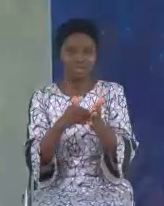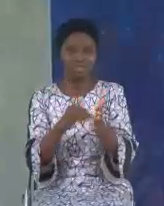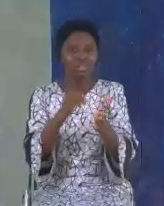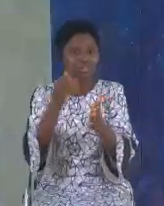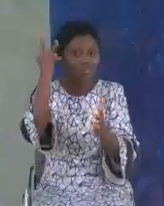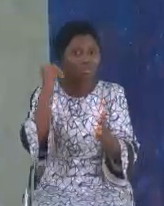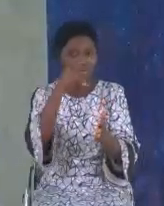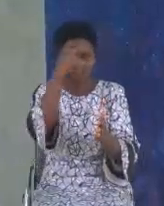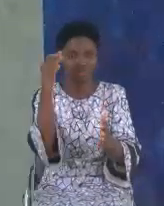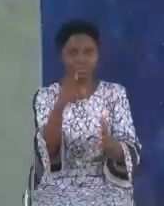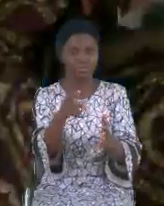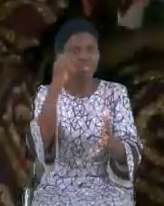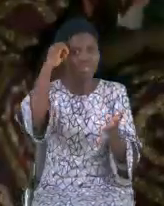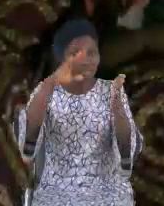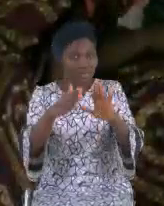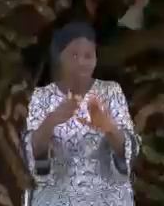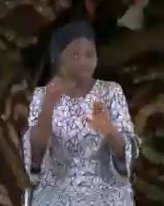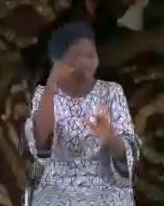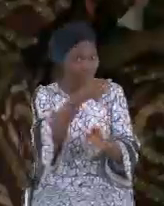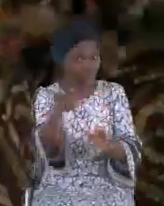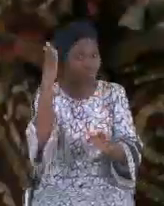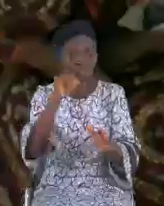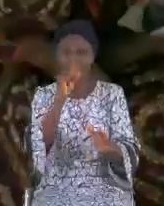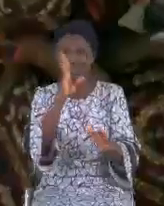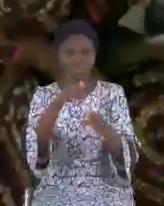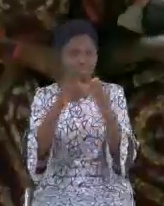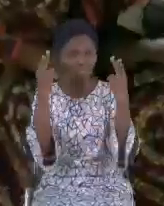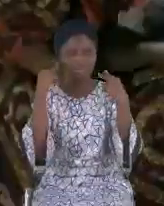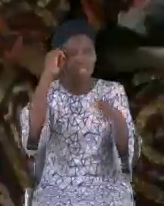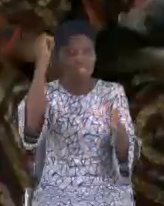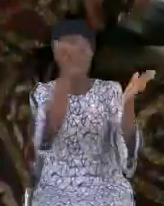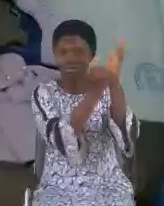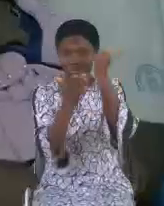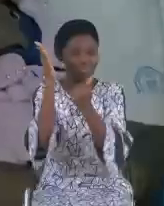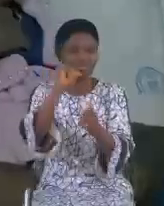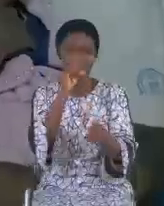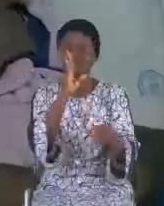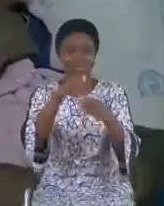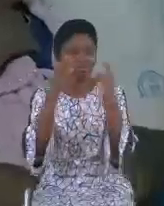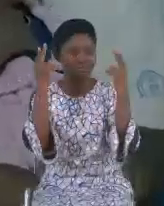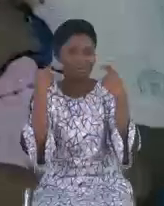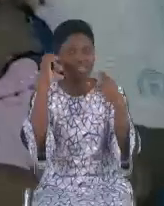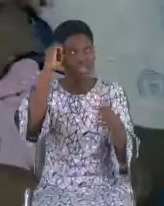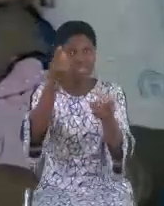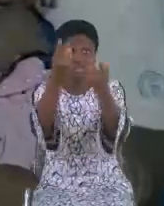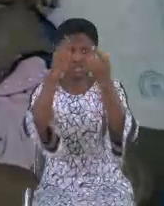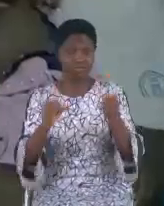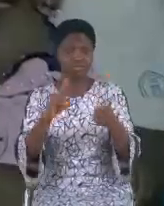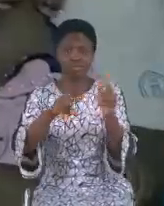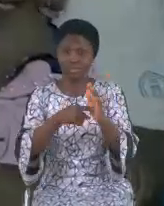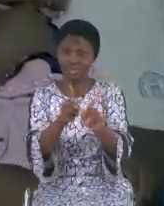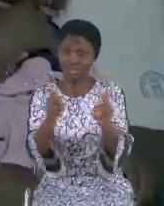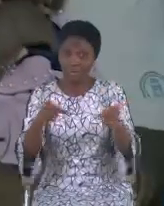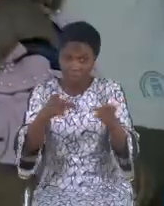will not be in vain. His crucifixion will not be in vain. Is coming to this place